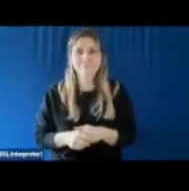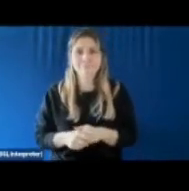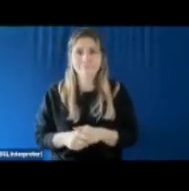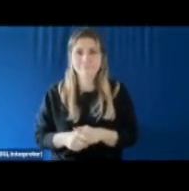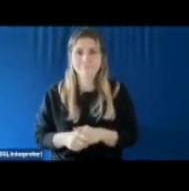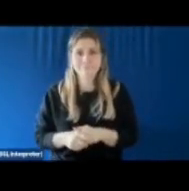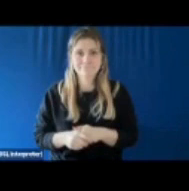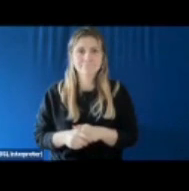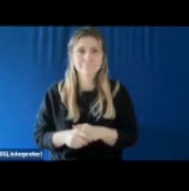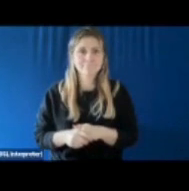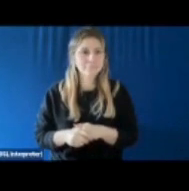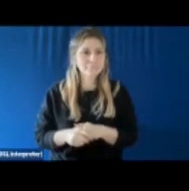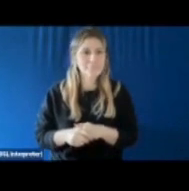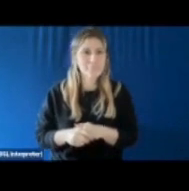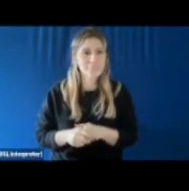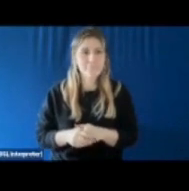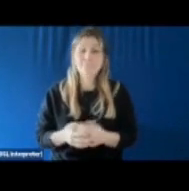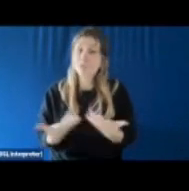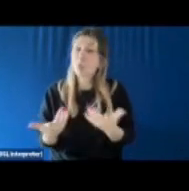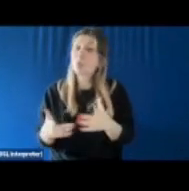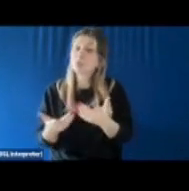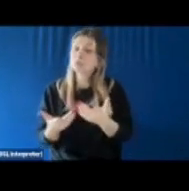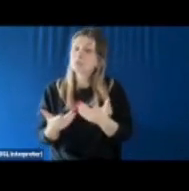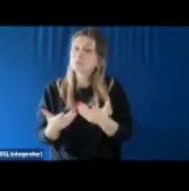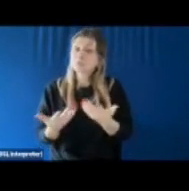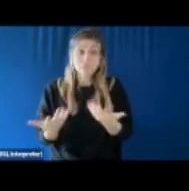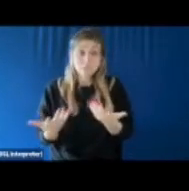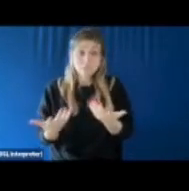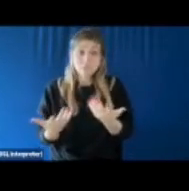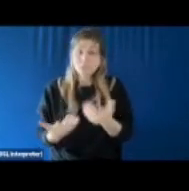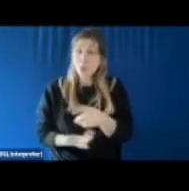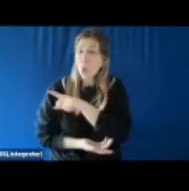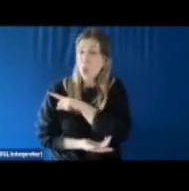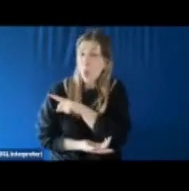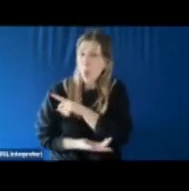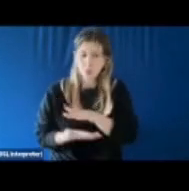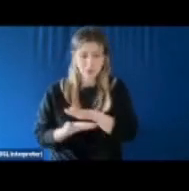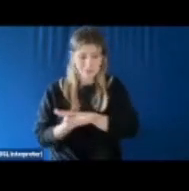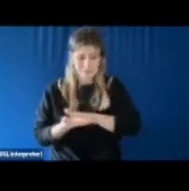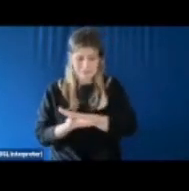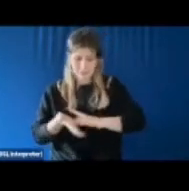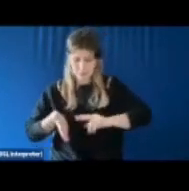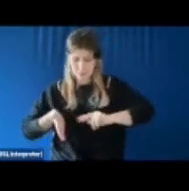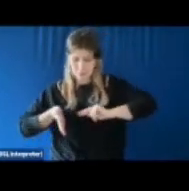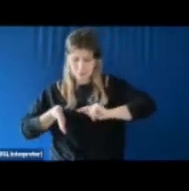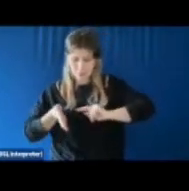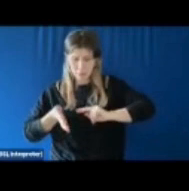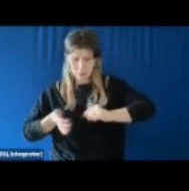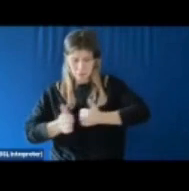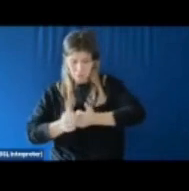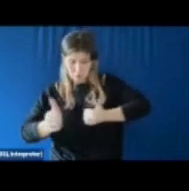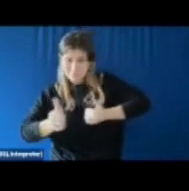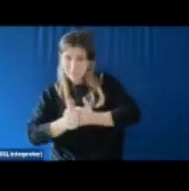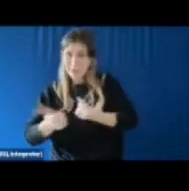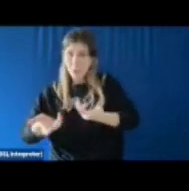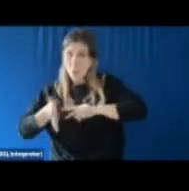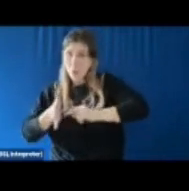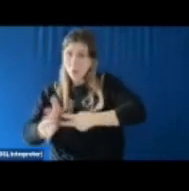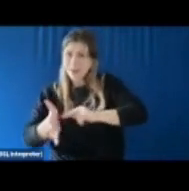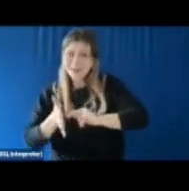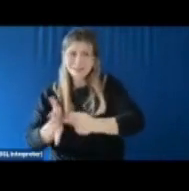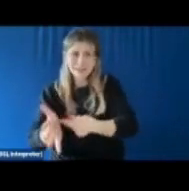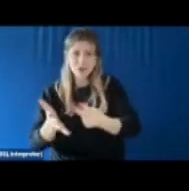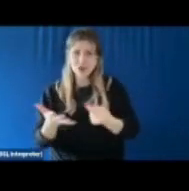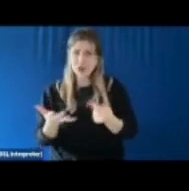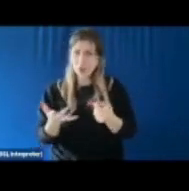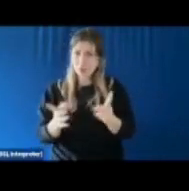is what makes us who we are as an organization. It's the mission that we have. It's what we exist to bring to the world. It's the outcomes and impacts that we